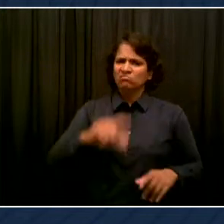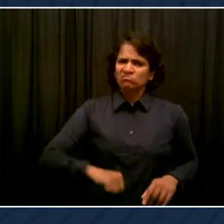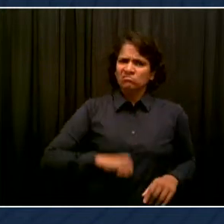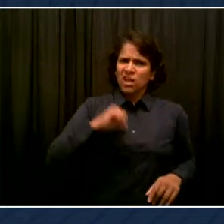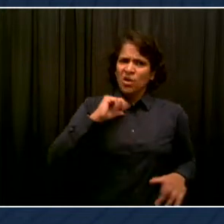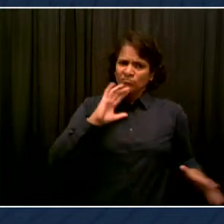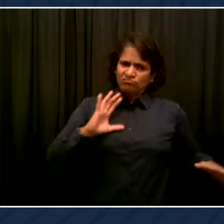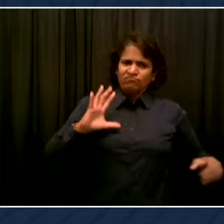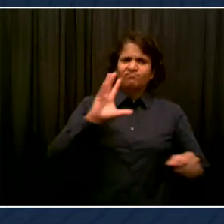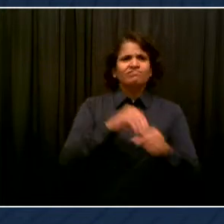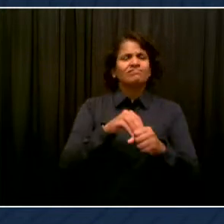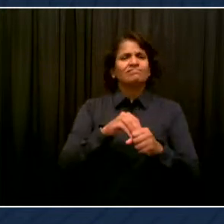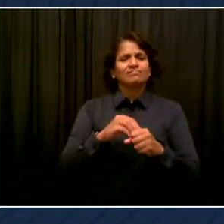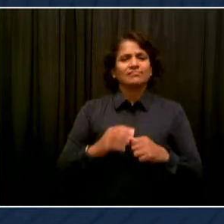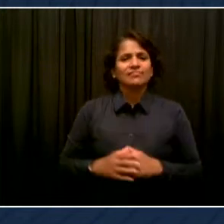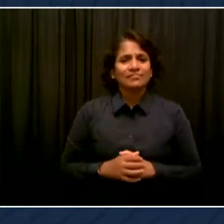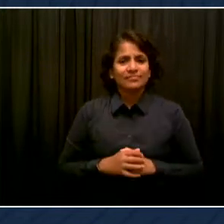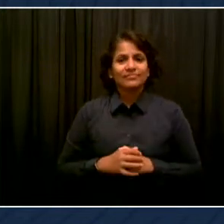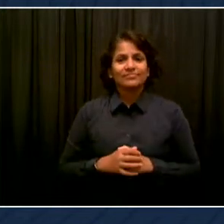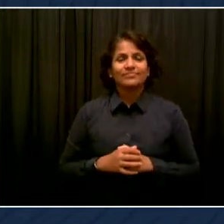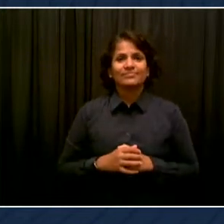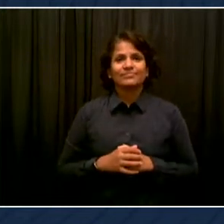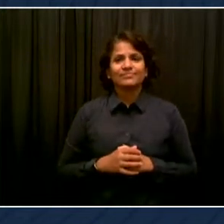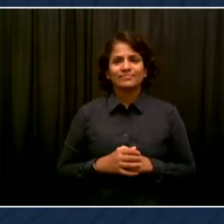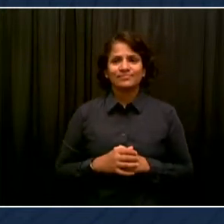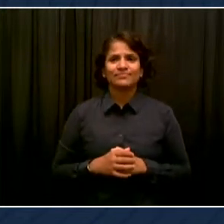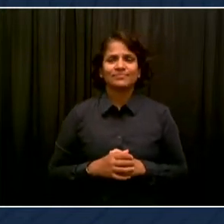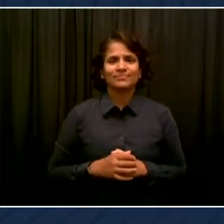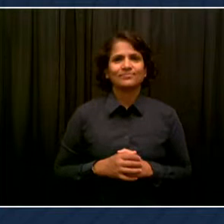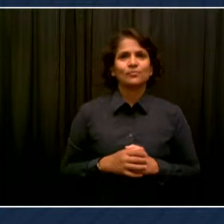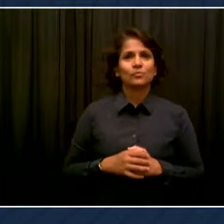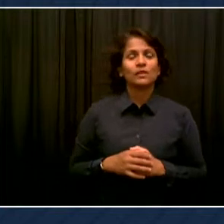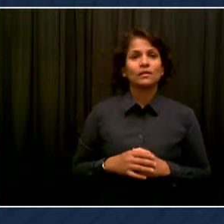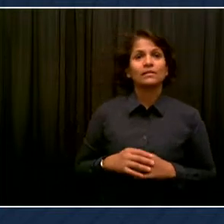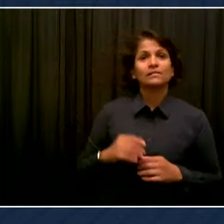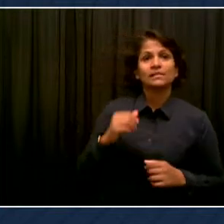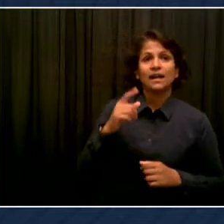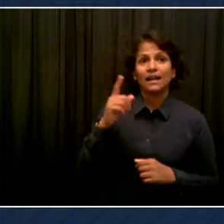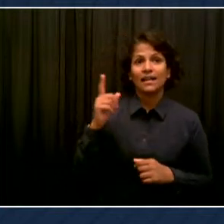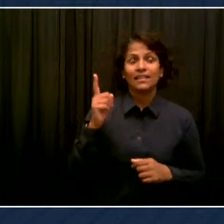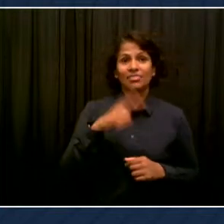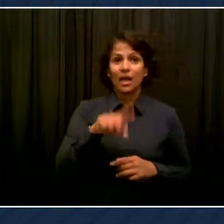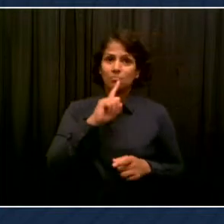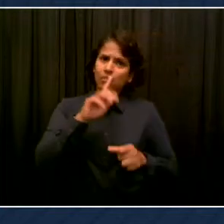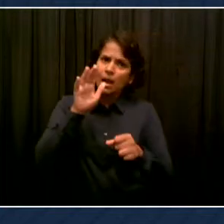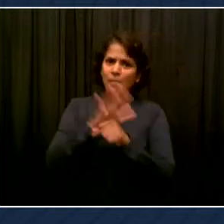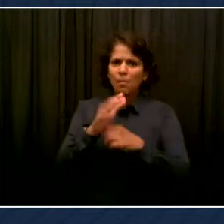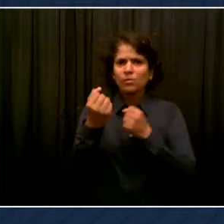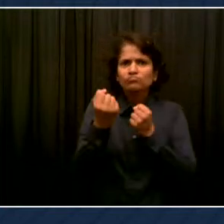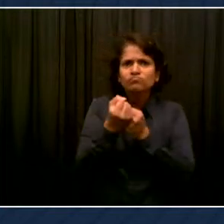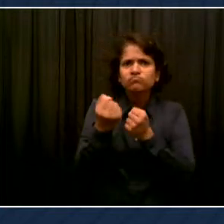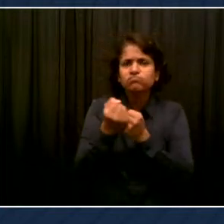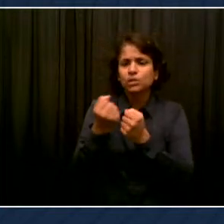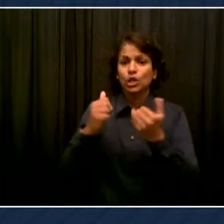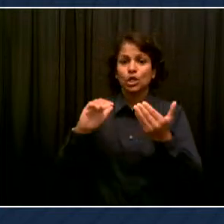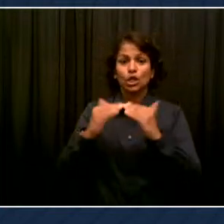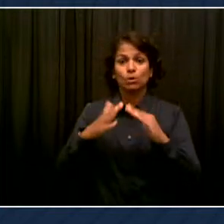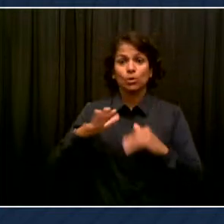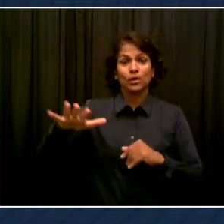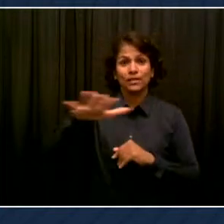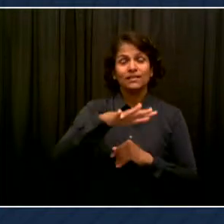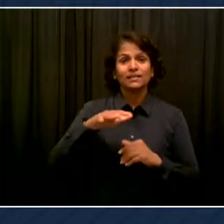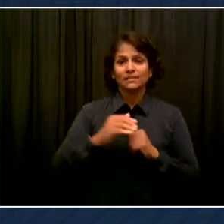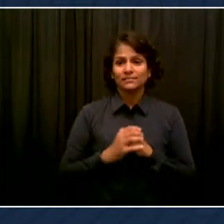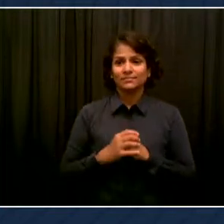sports are committed to be a part of these communities now and into the future. And the most important thing is we